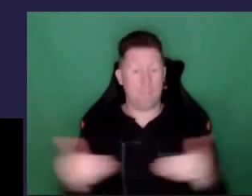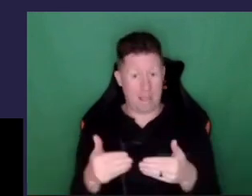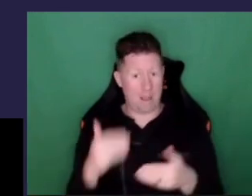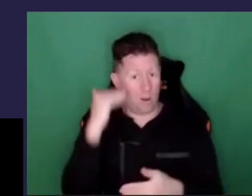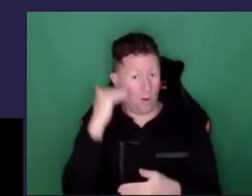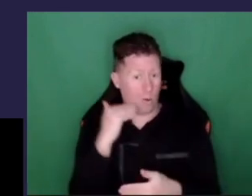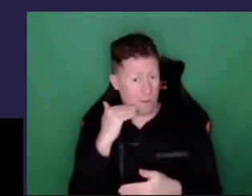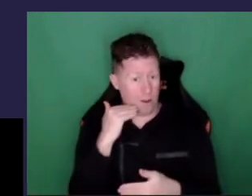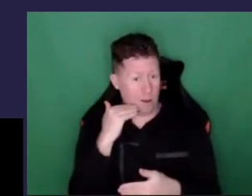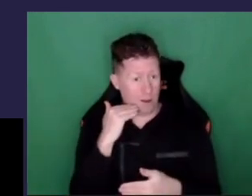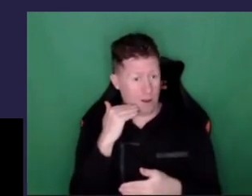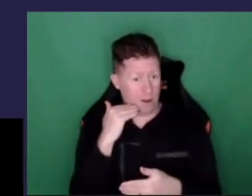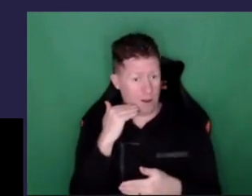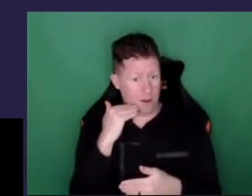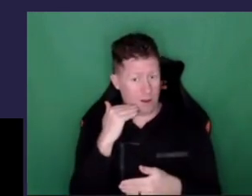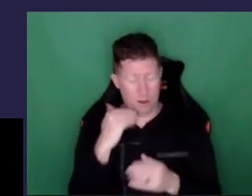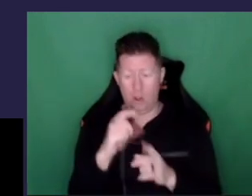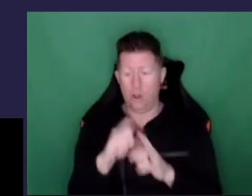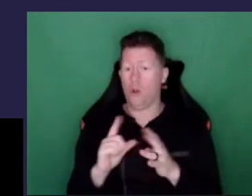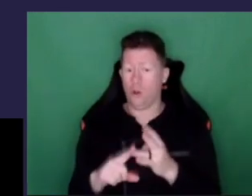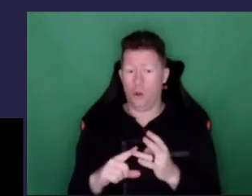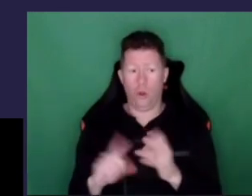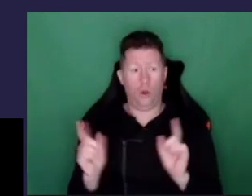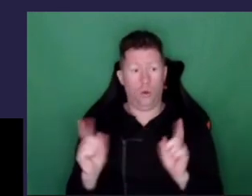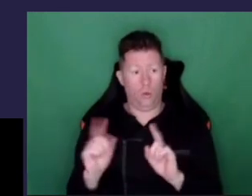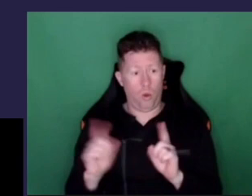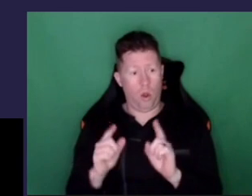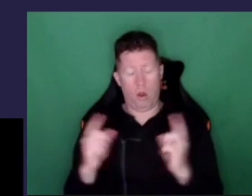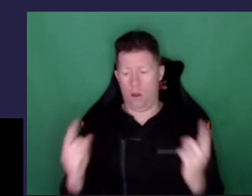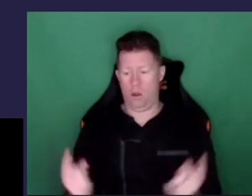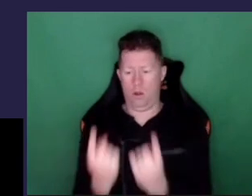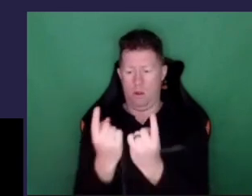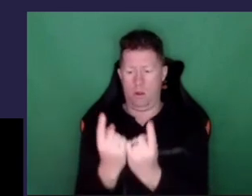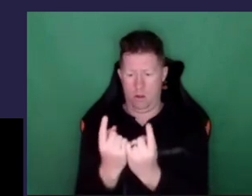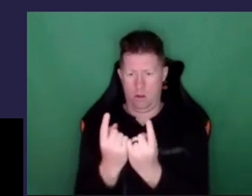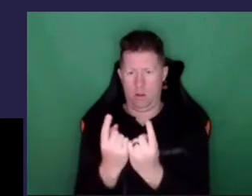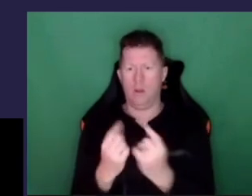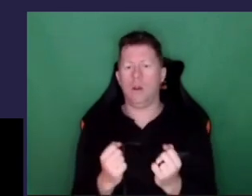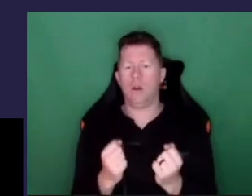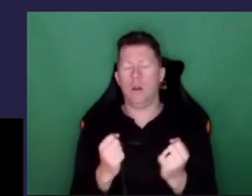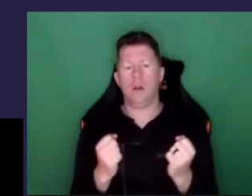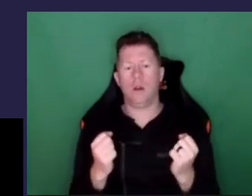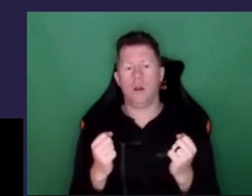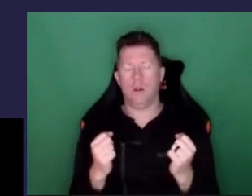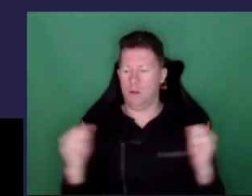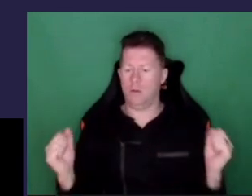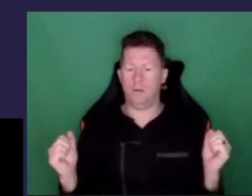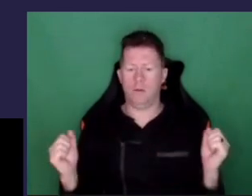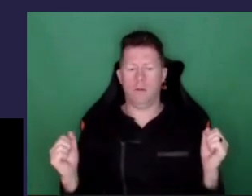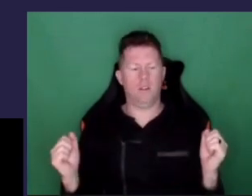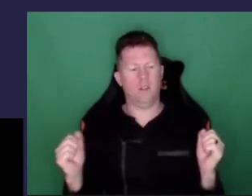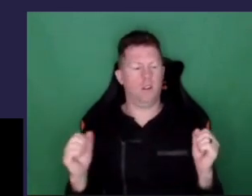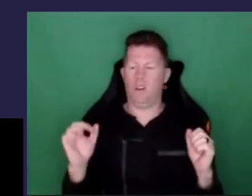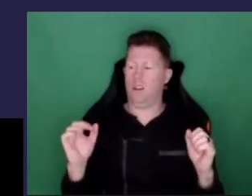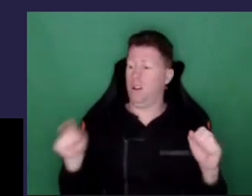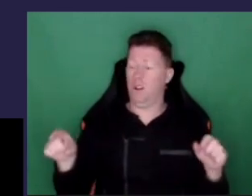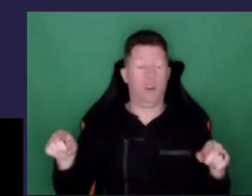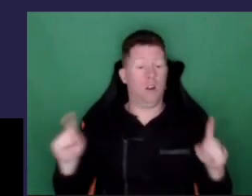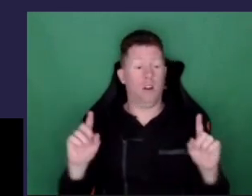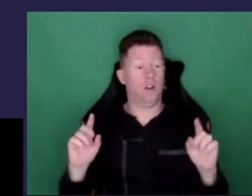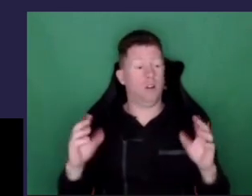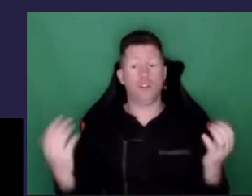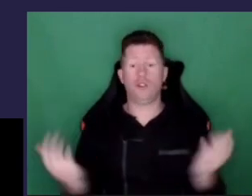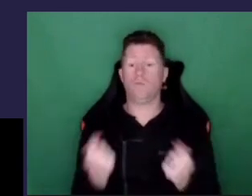doing something really serious one day, and they dropped by a department store to do something. And instead of doing what they were supposed to, they both bought